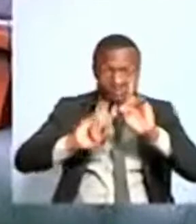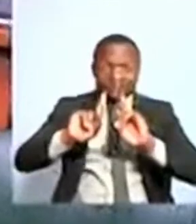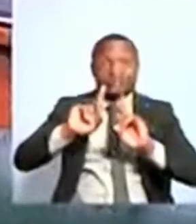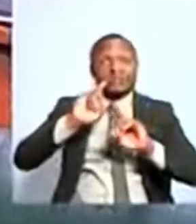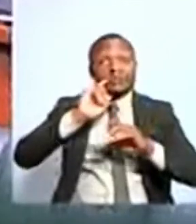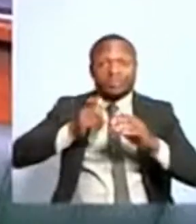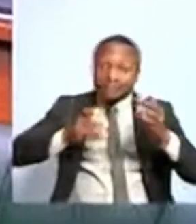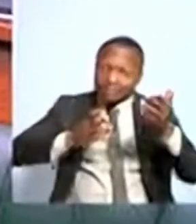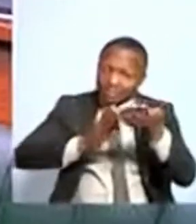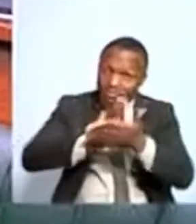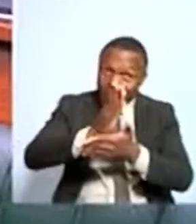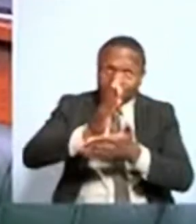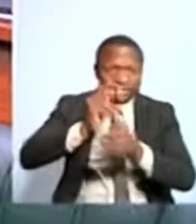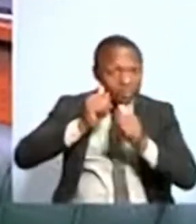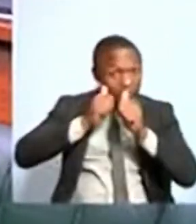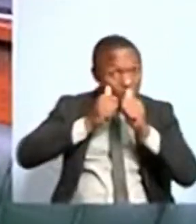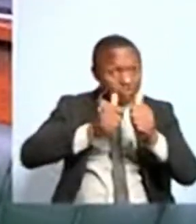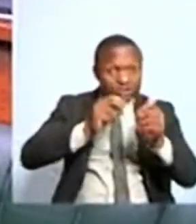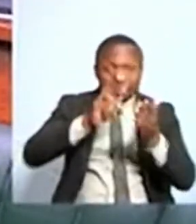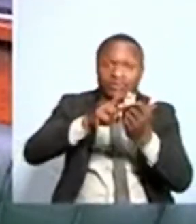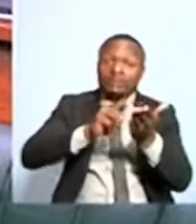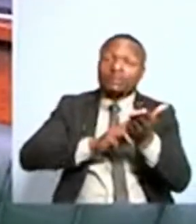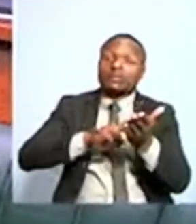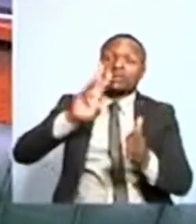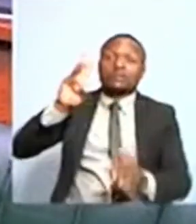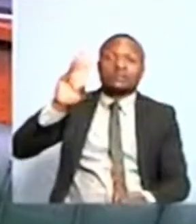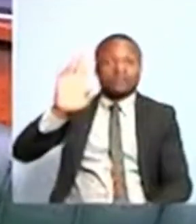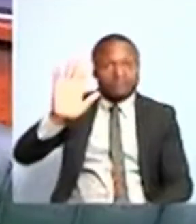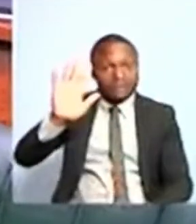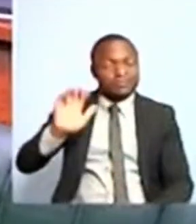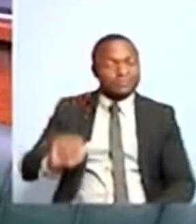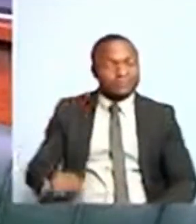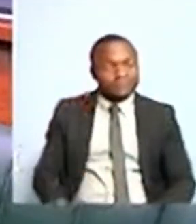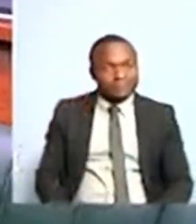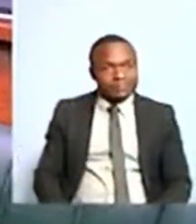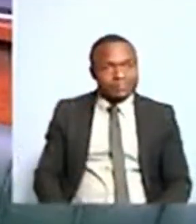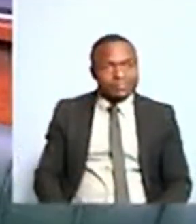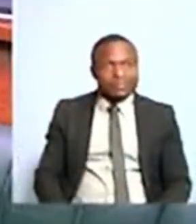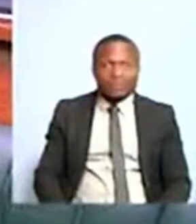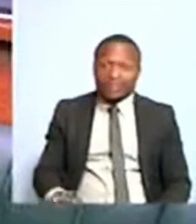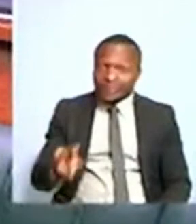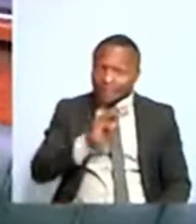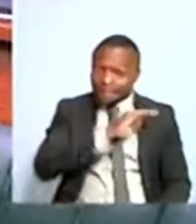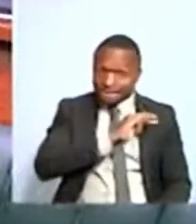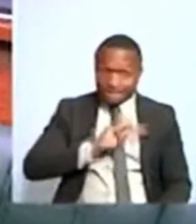relevant according to Standing Order number 65. The member